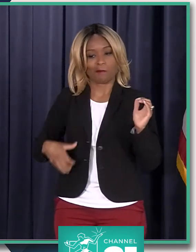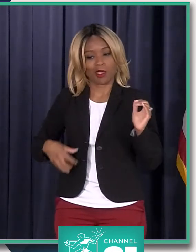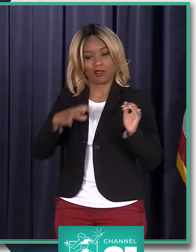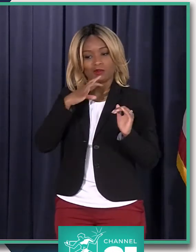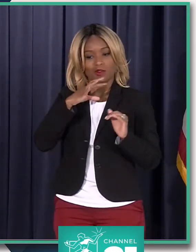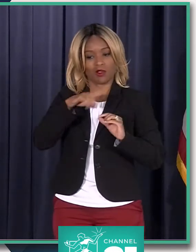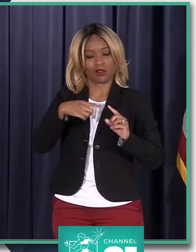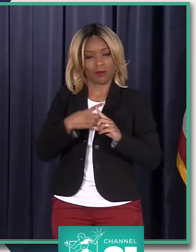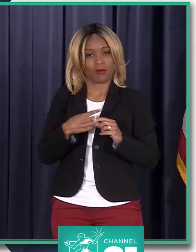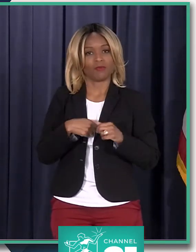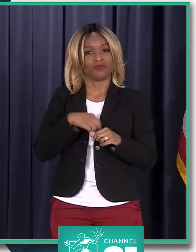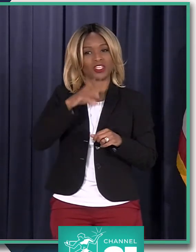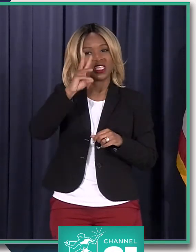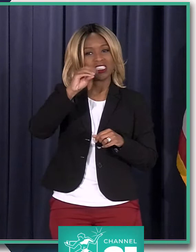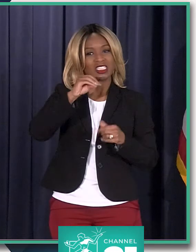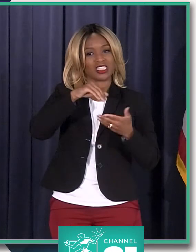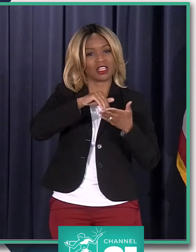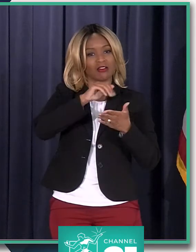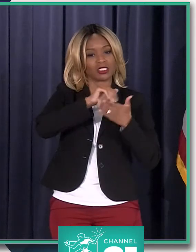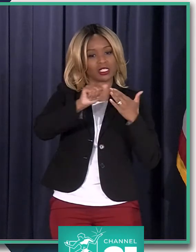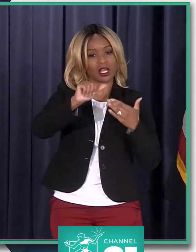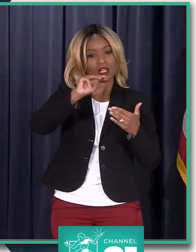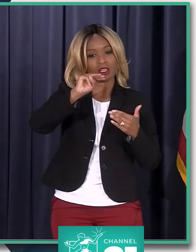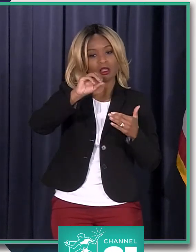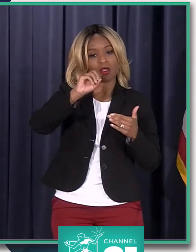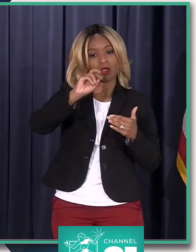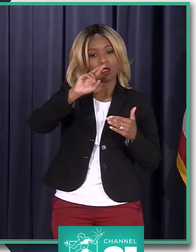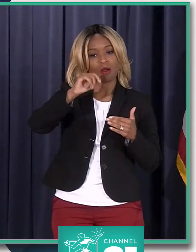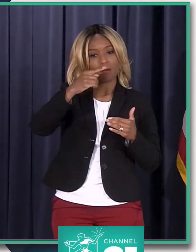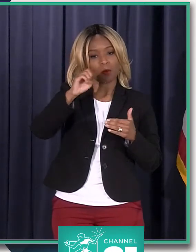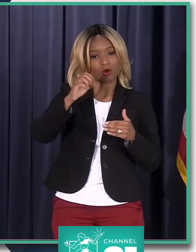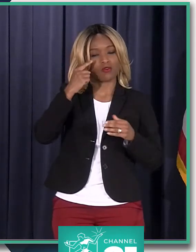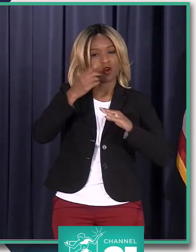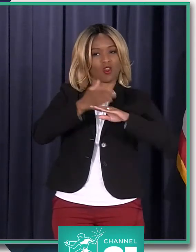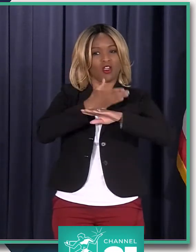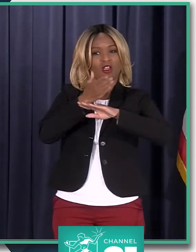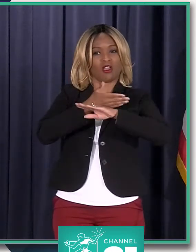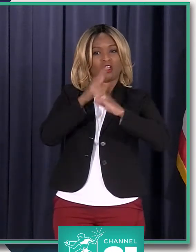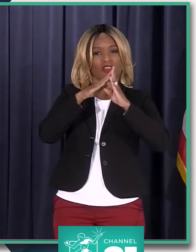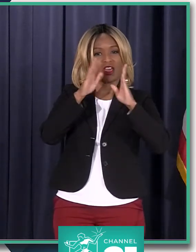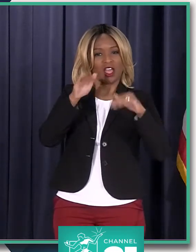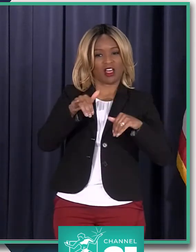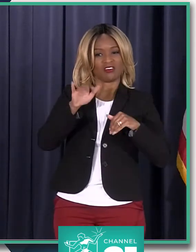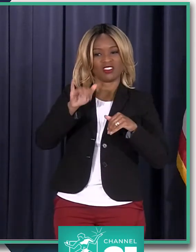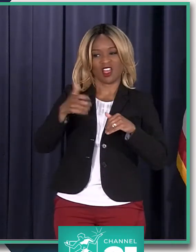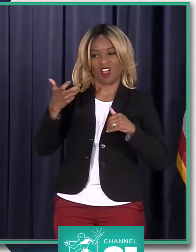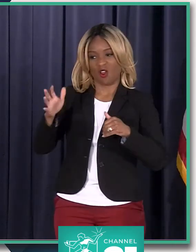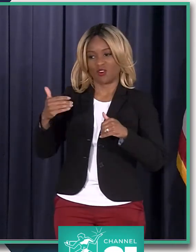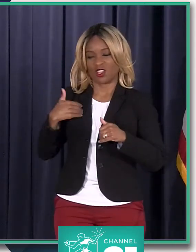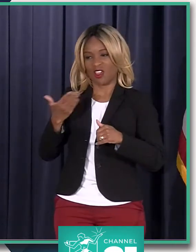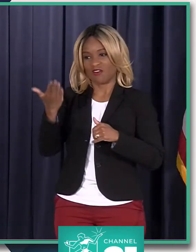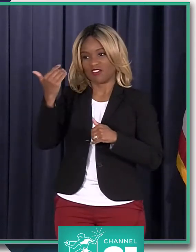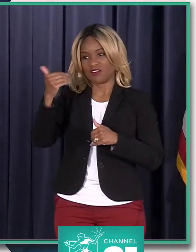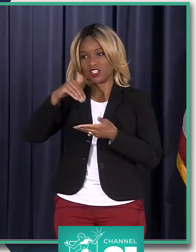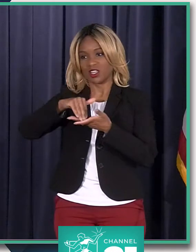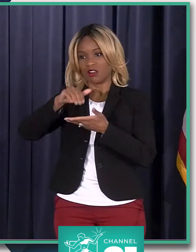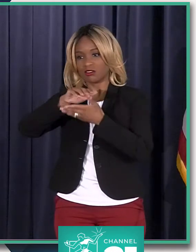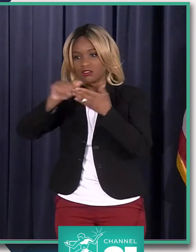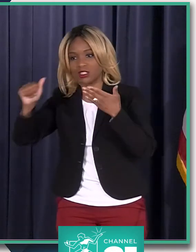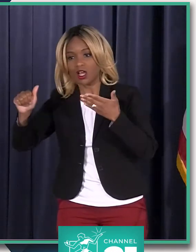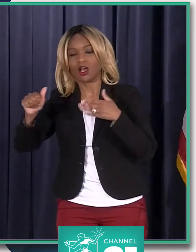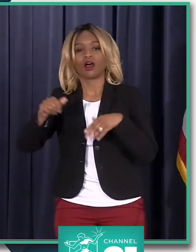$60,000 mortgage to rehabilitate a stabilized house that's already got about $15,000 worth of trashing